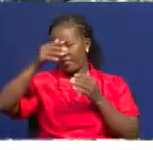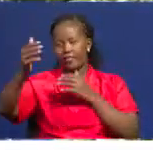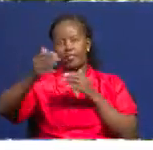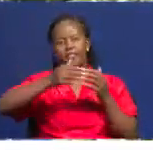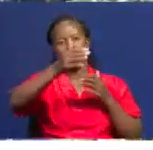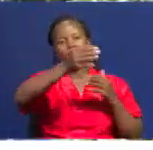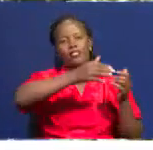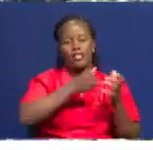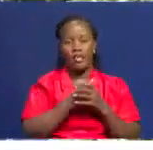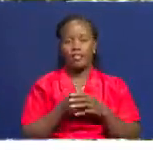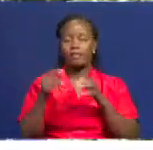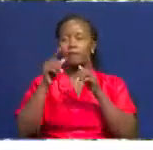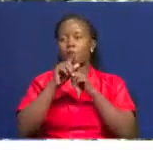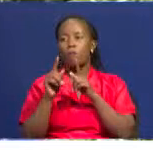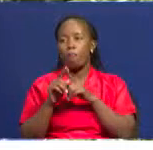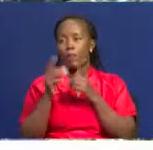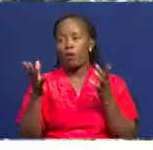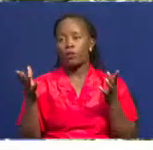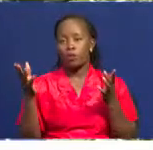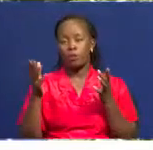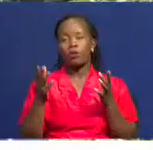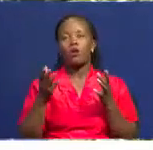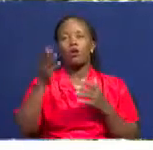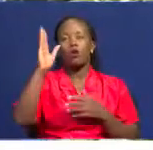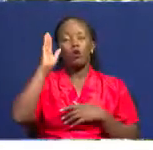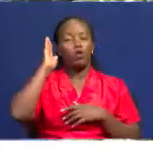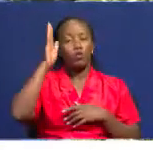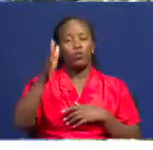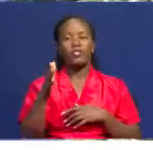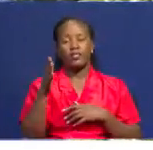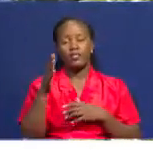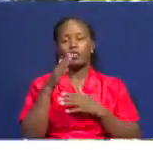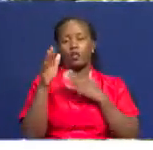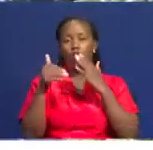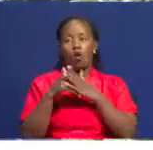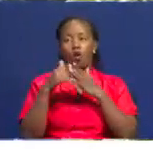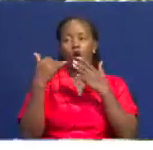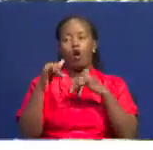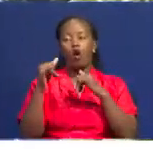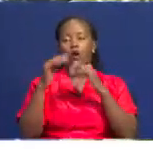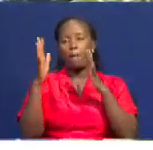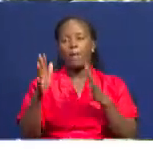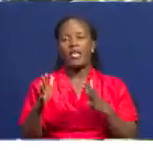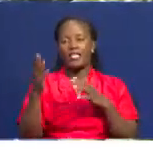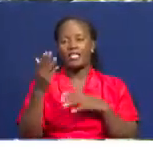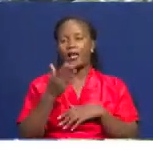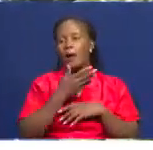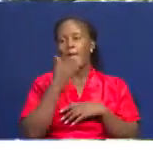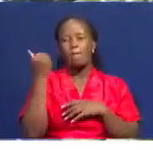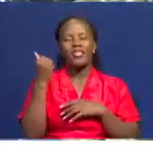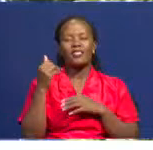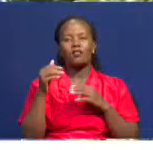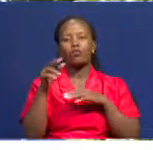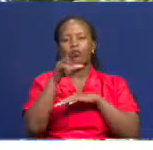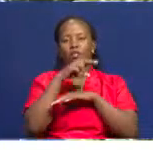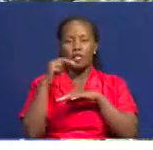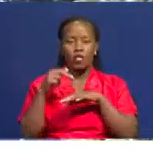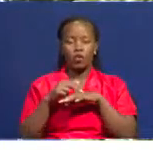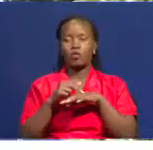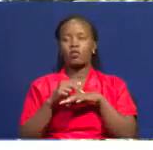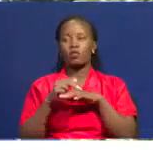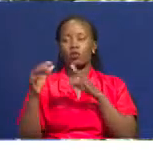Na kwa uwezo wa Mungu wachezaji wote wenye wazuri kwa taifa hili letu la amateur